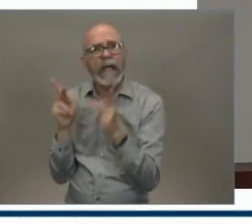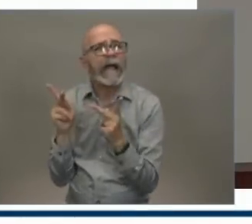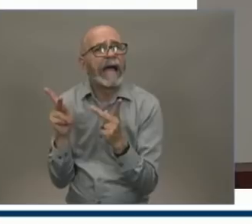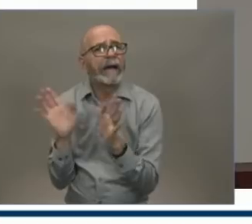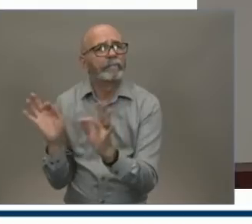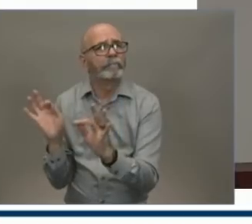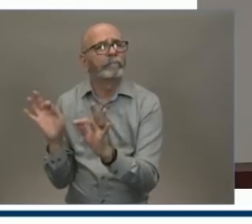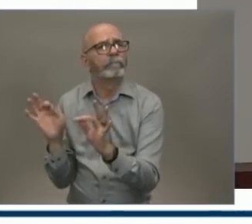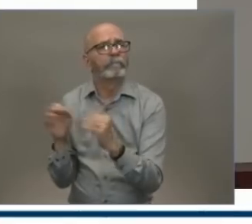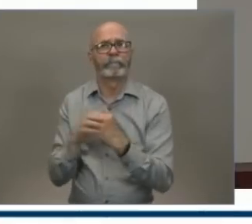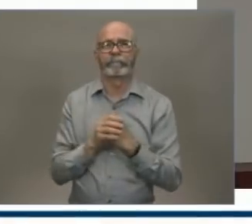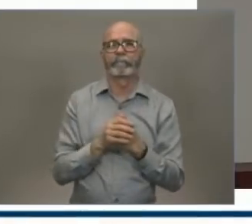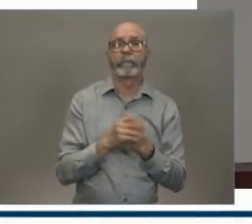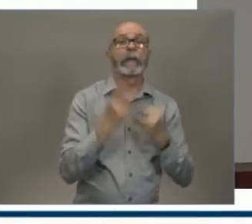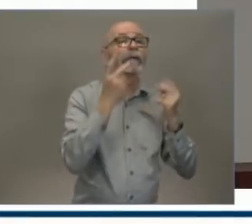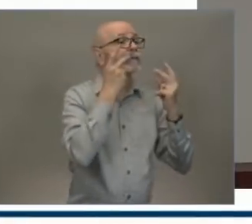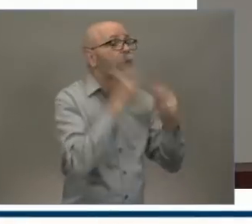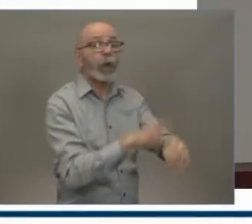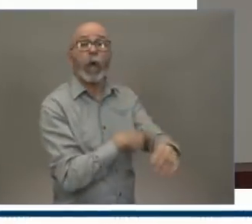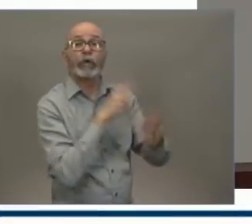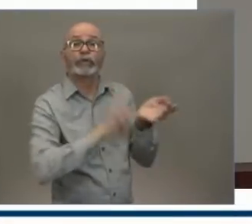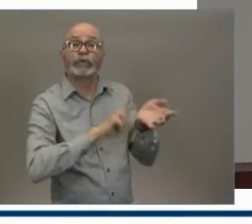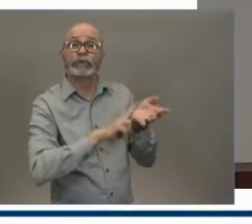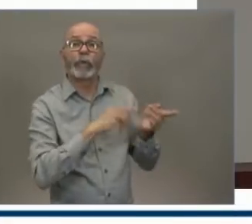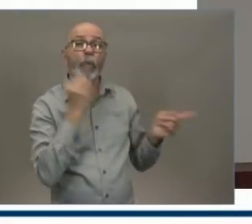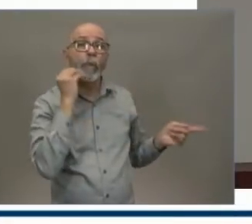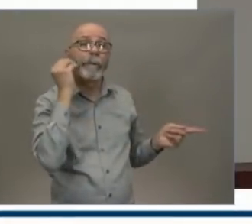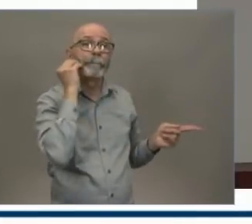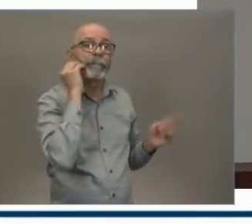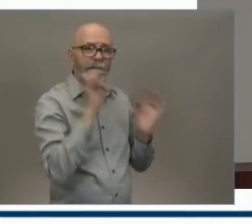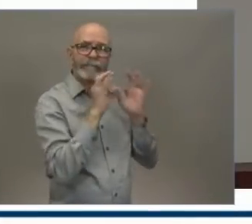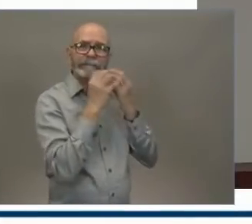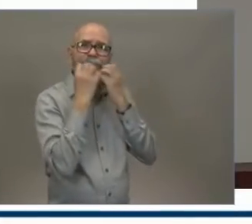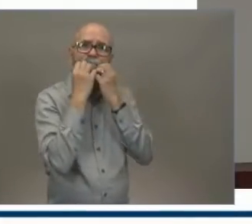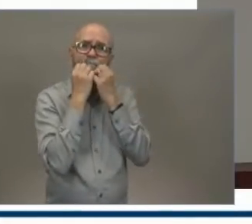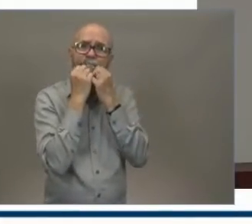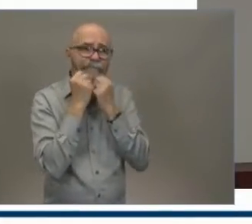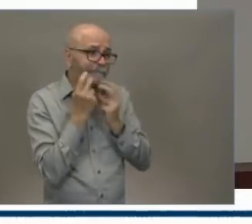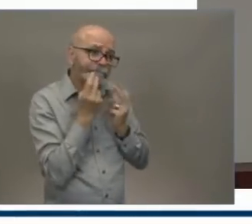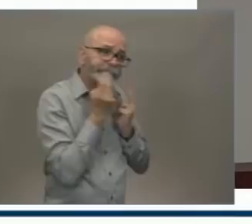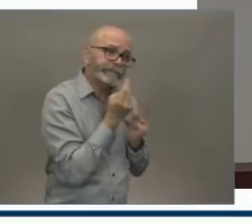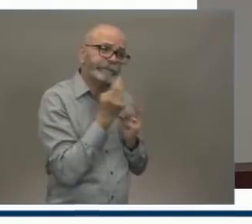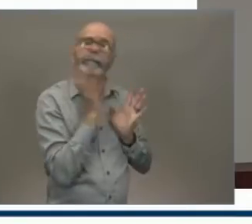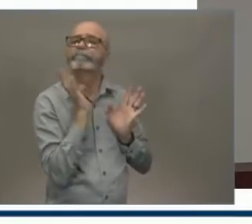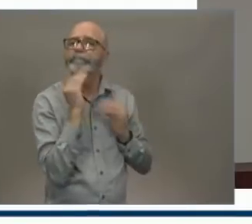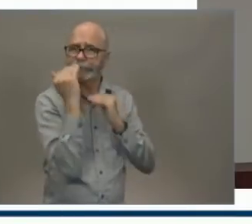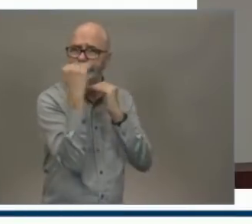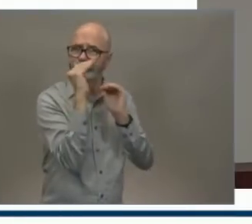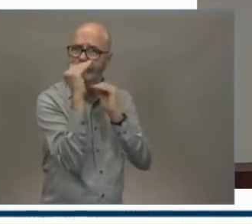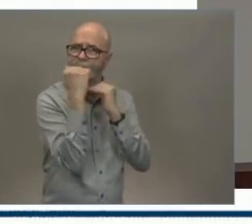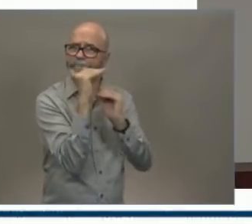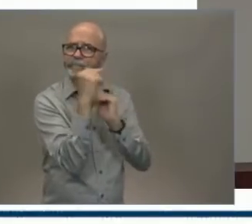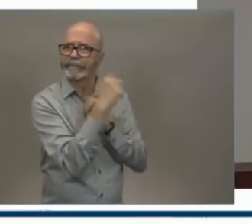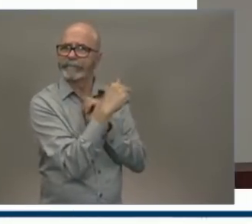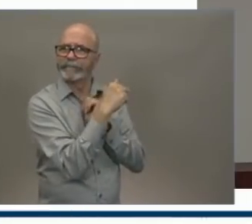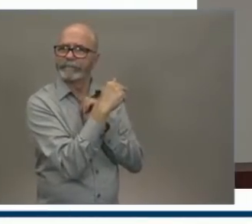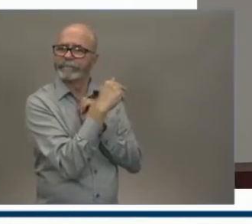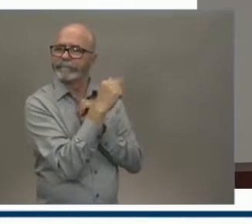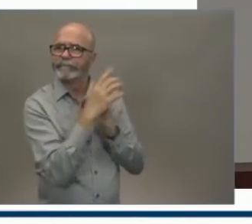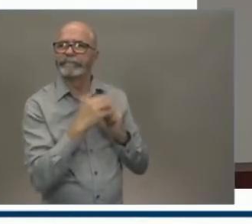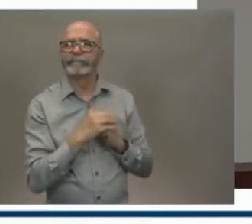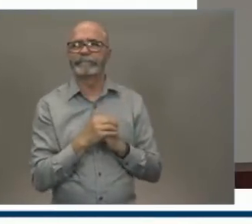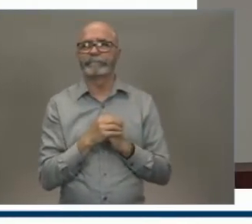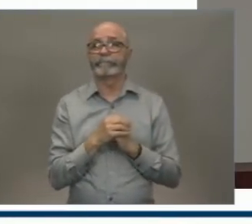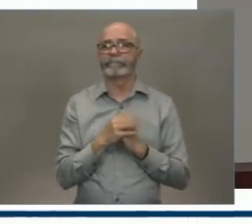loved ones in long-term care facilities, and creating conditions that allow people to be physically and intellectually active